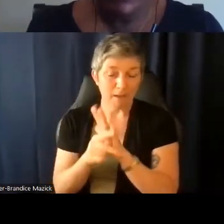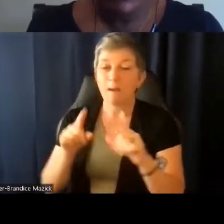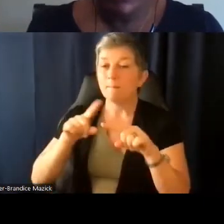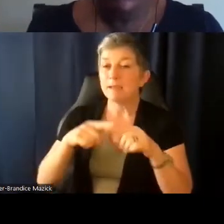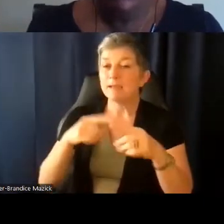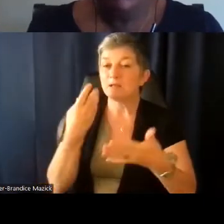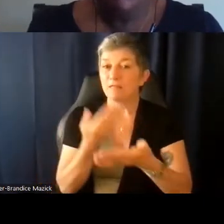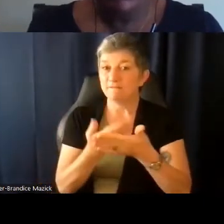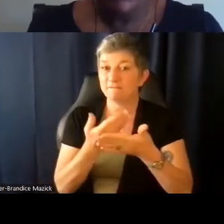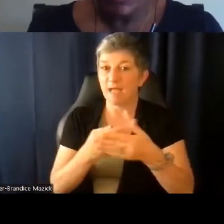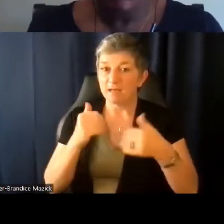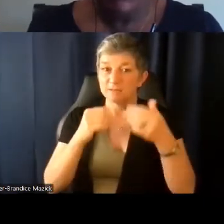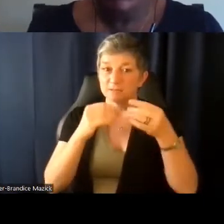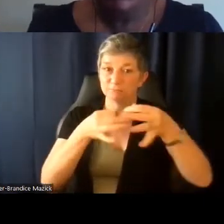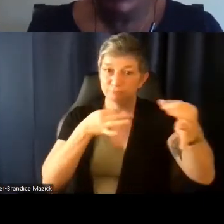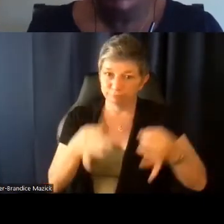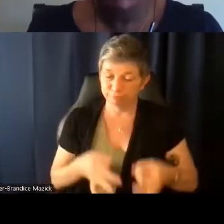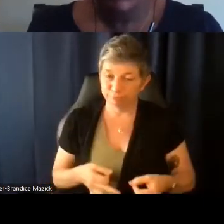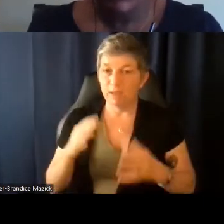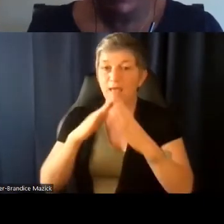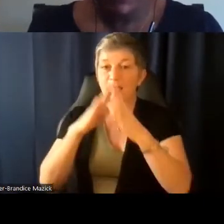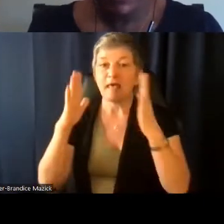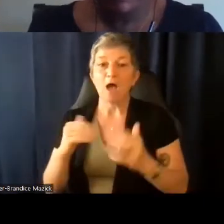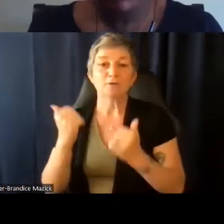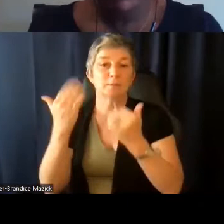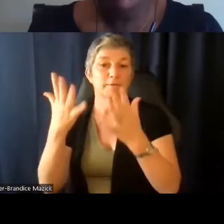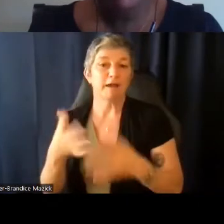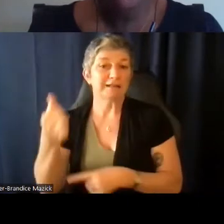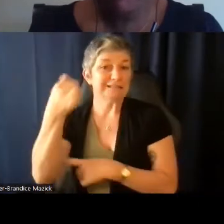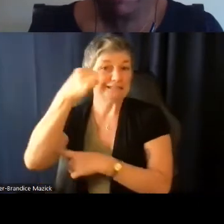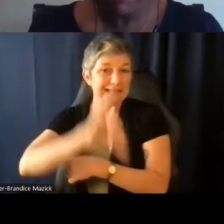above, can the housing provider outright deny this request?